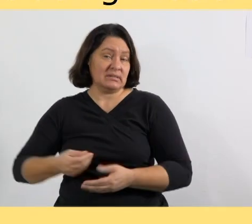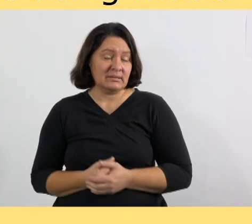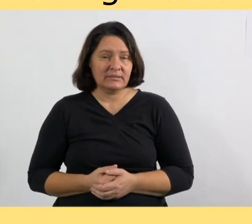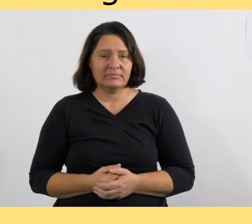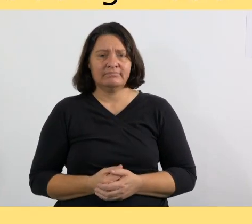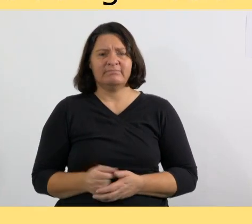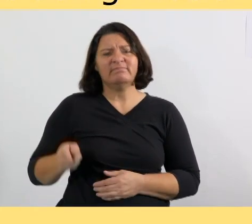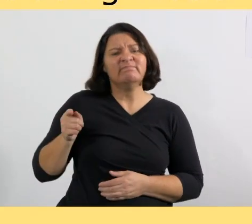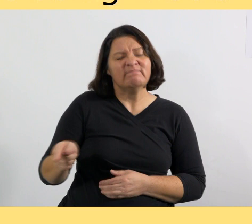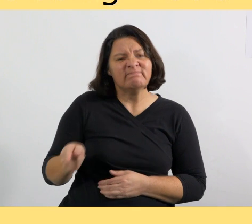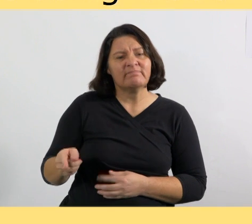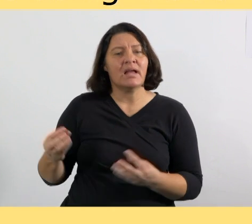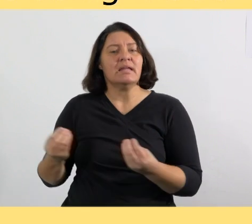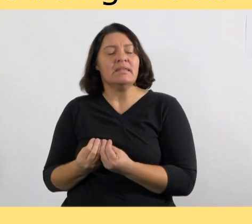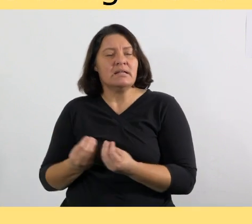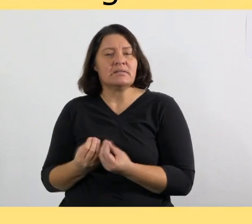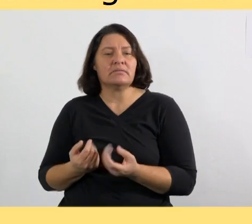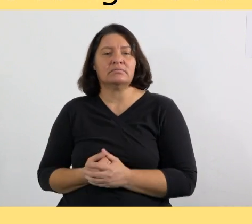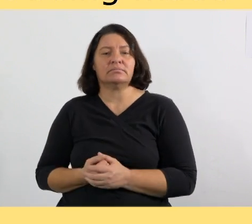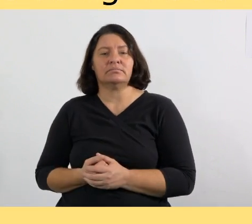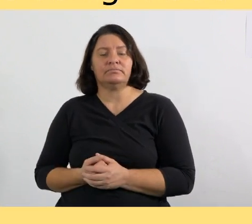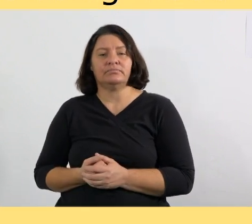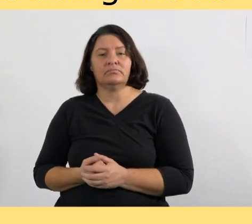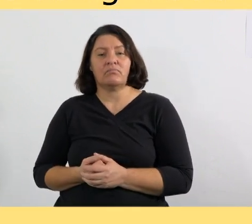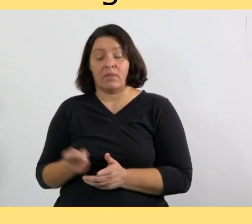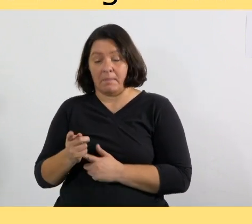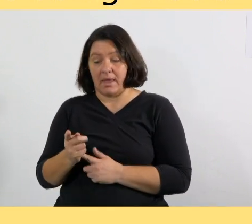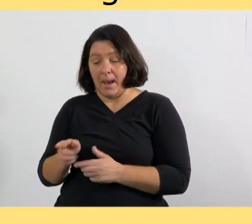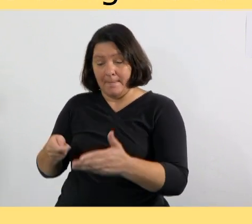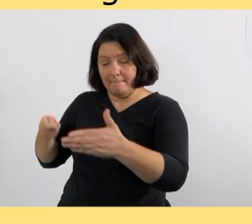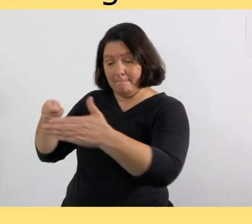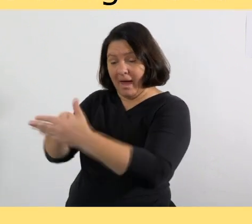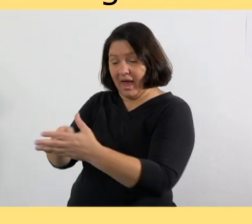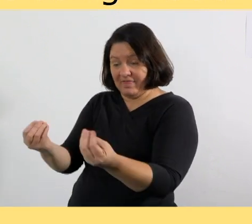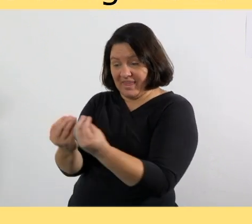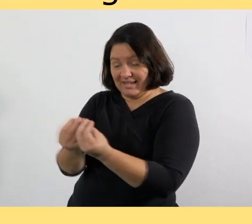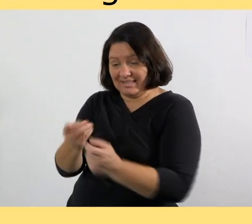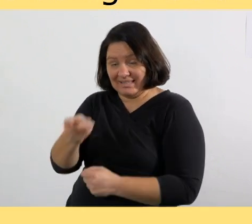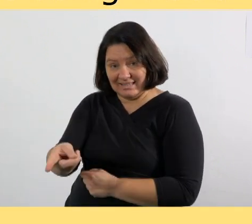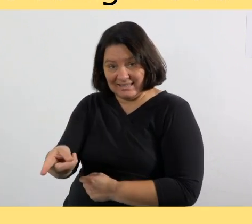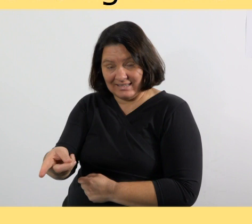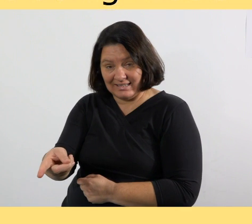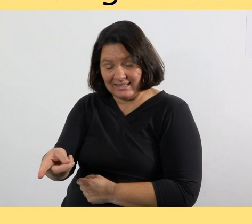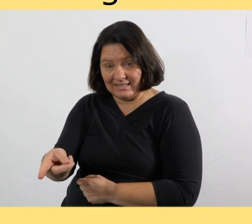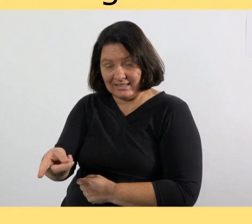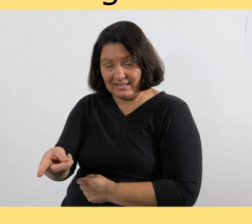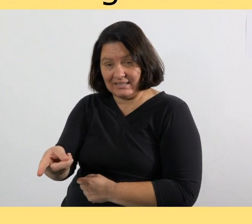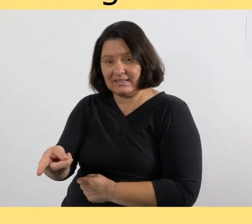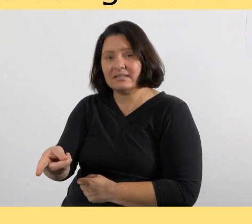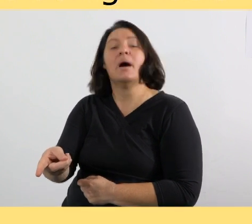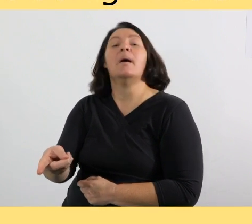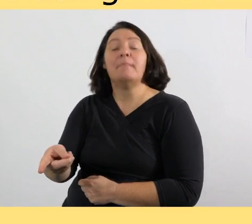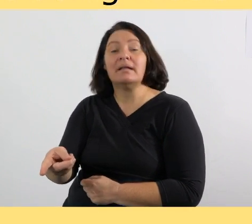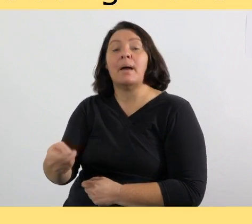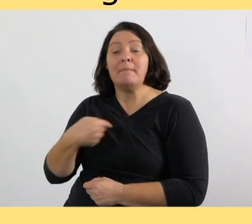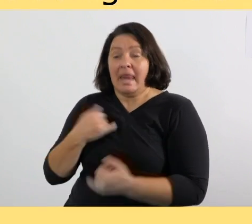the sale or the purchase of goods and payment being made at a later date. So what we're saying is